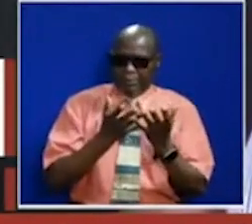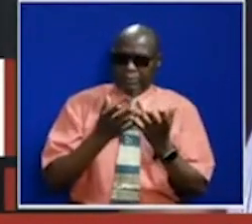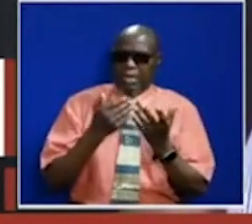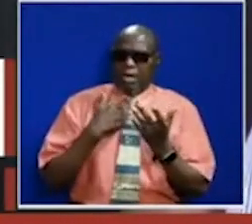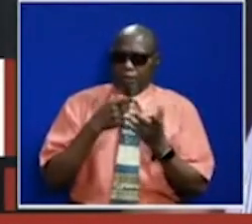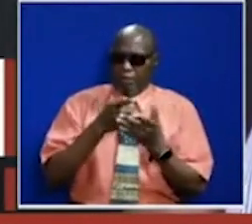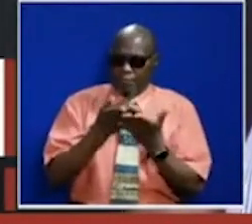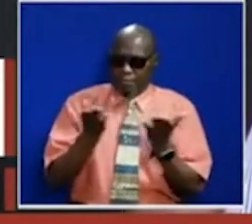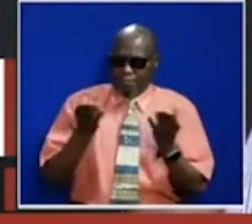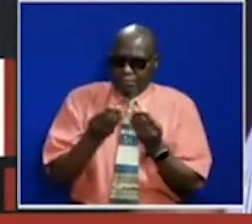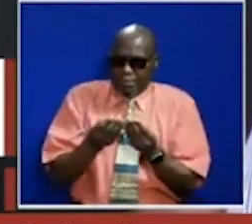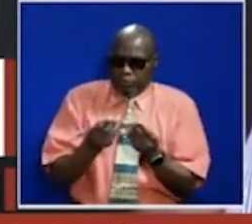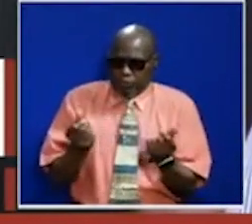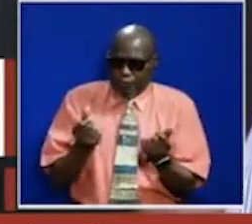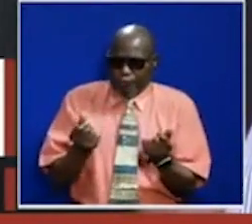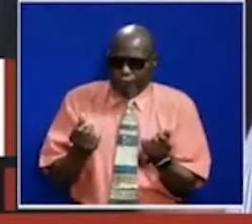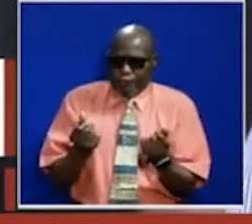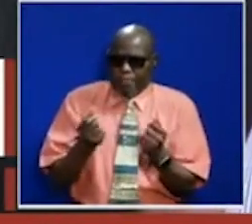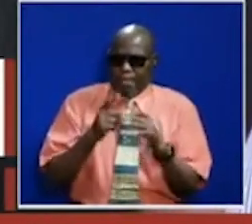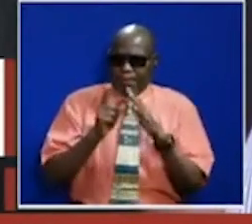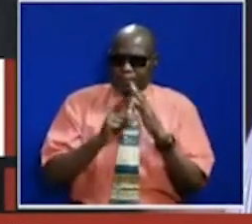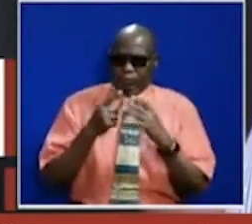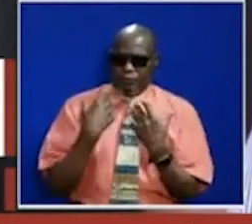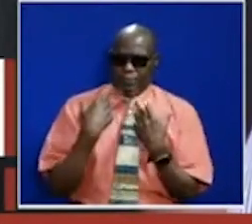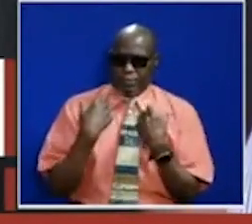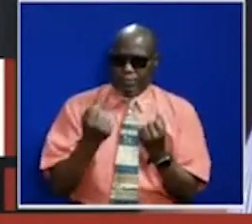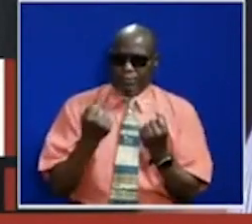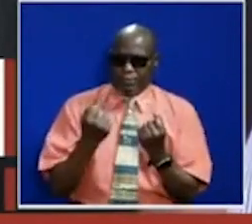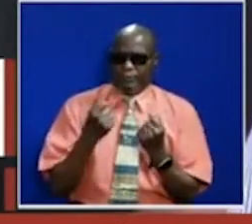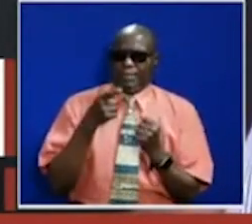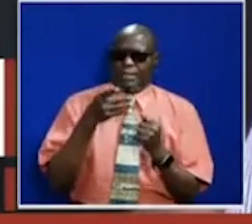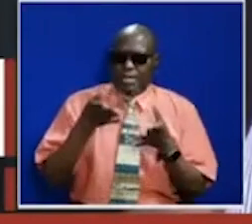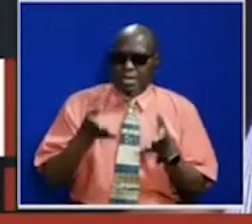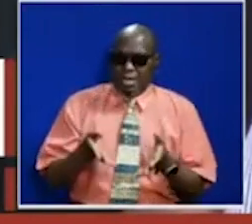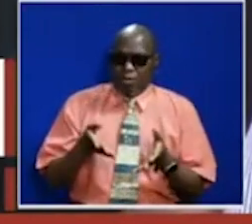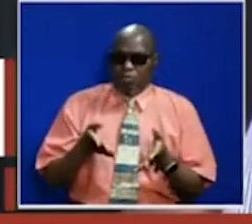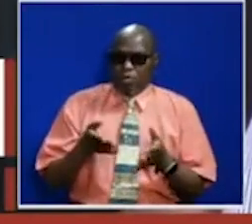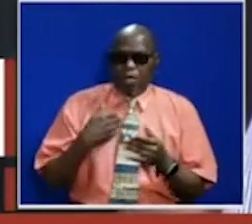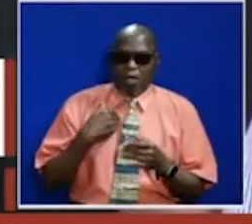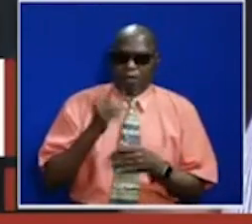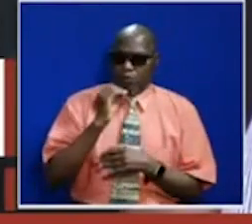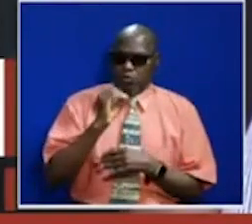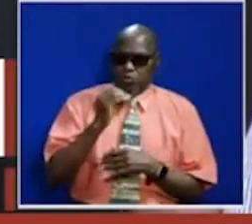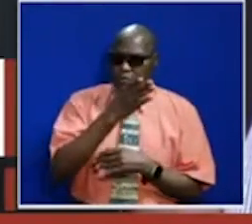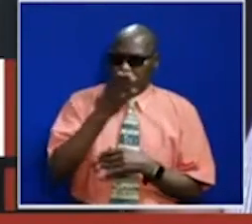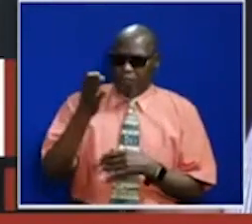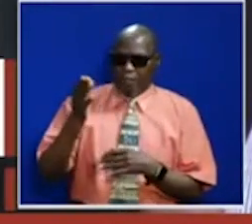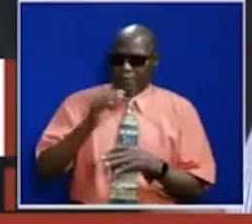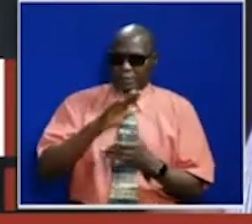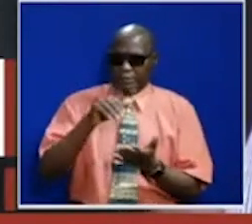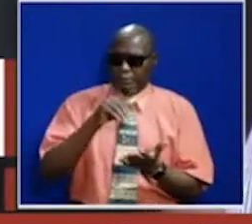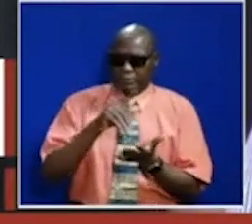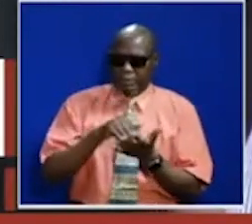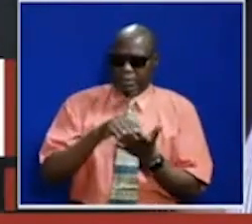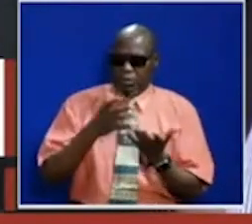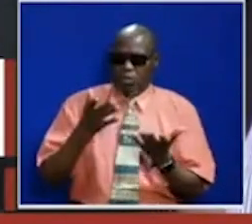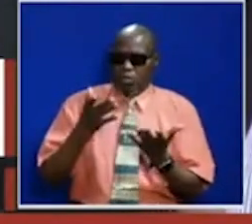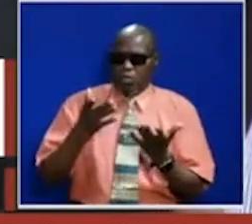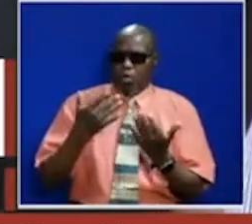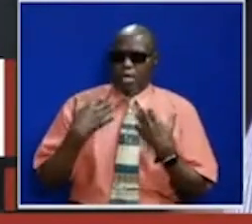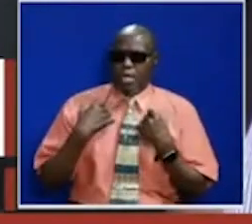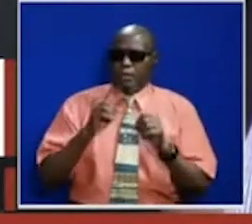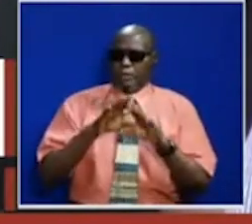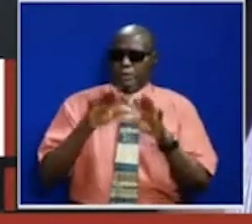addressed by the Ministry of Health. At this point, there are no set centers or set health desks